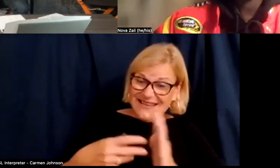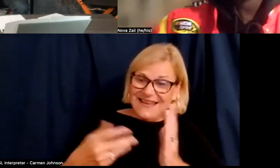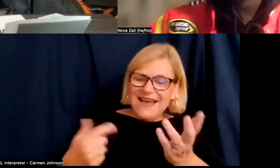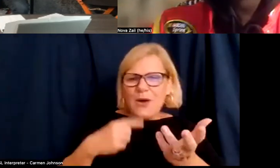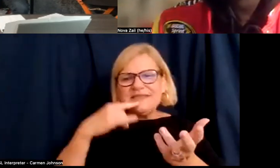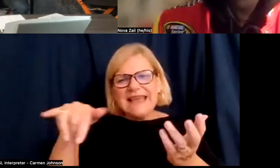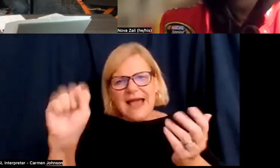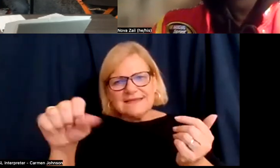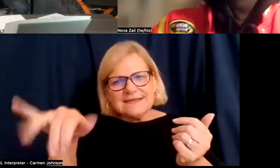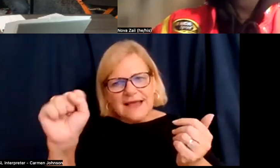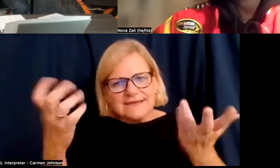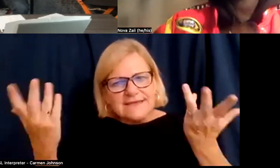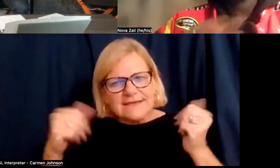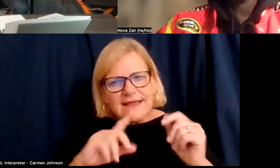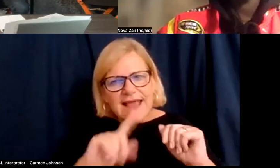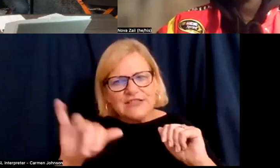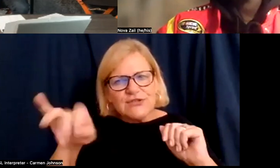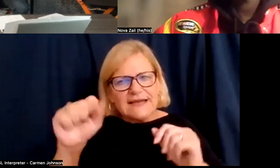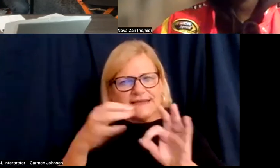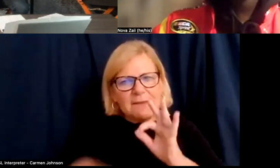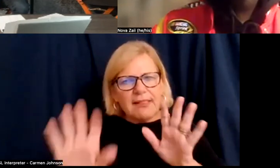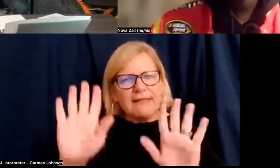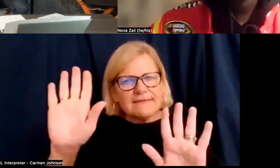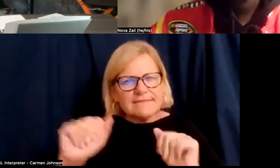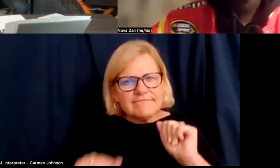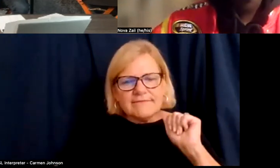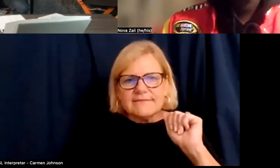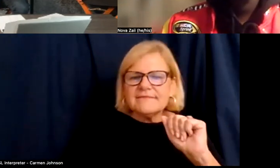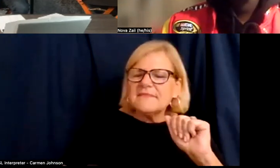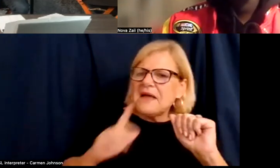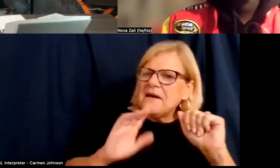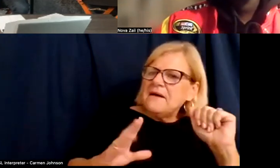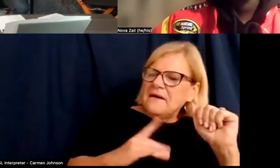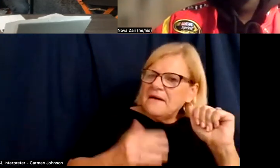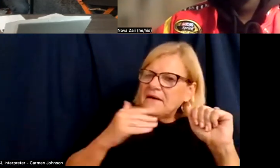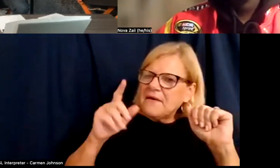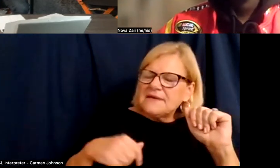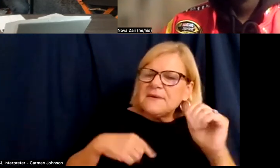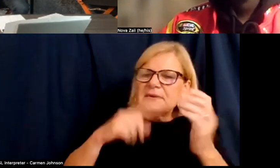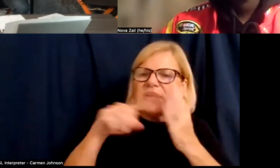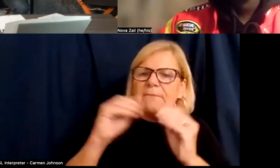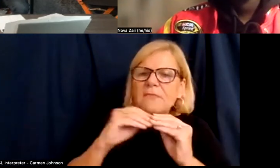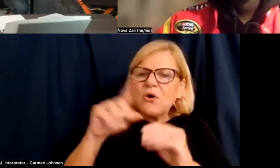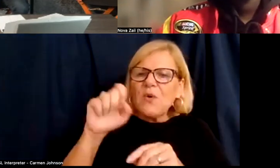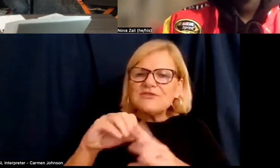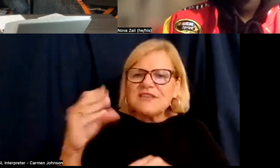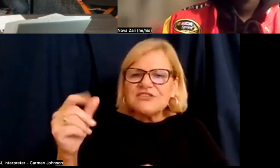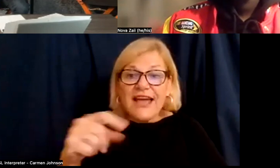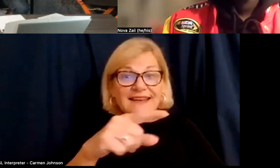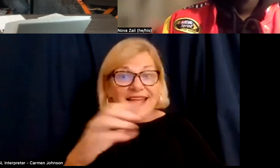would say yes, yes. Simple answer is yeah. Awesome question. They're going to check some more questions in the chat.